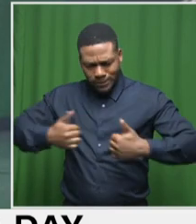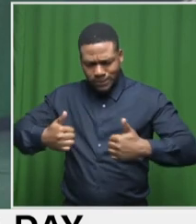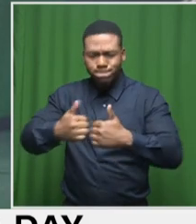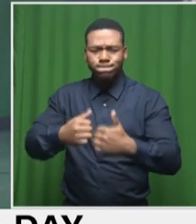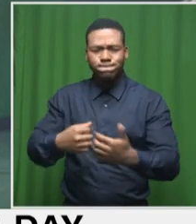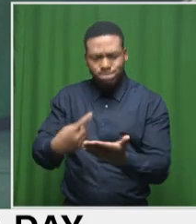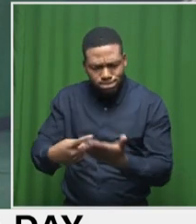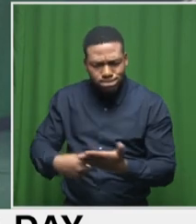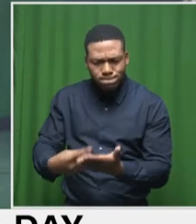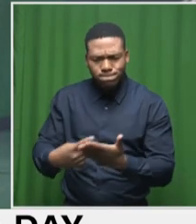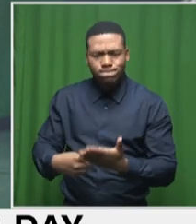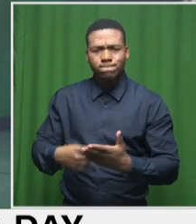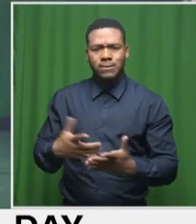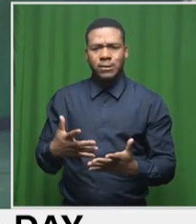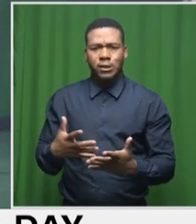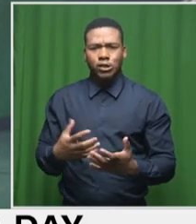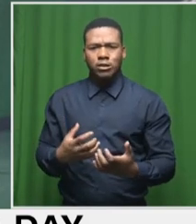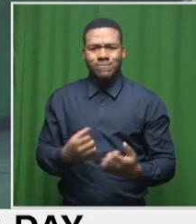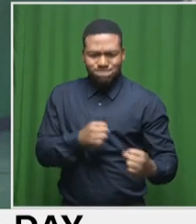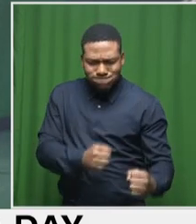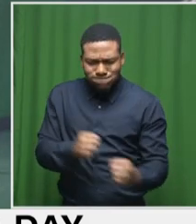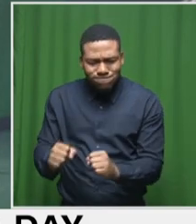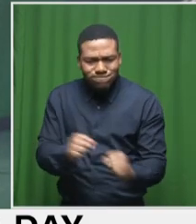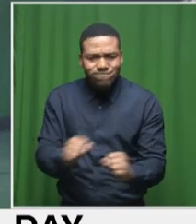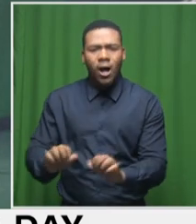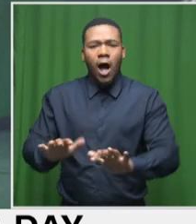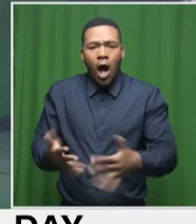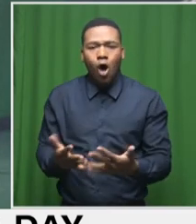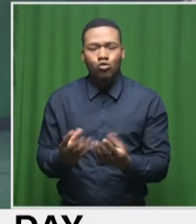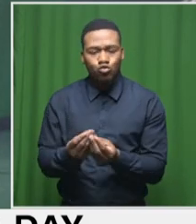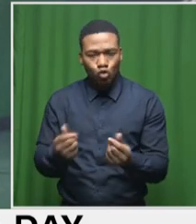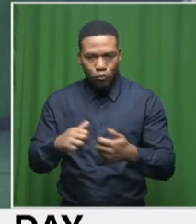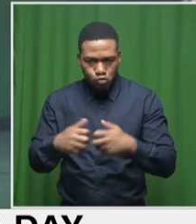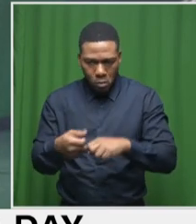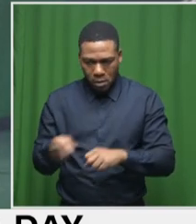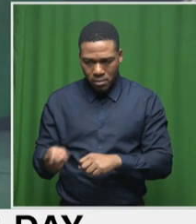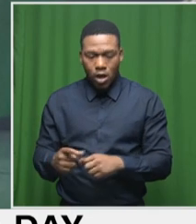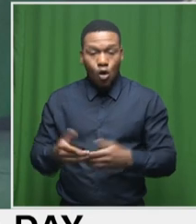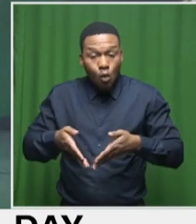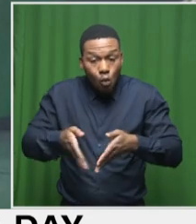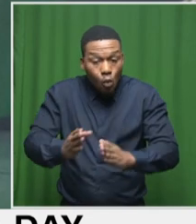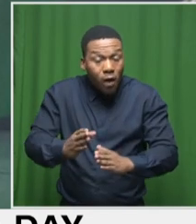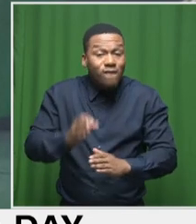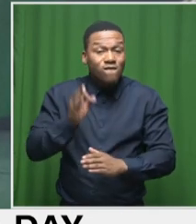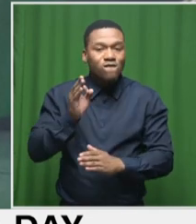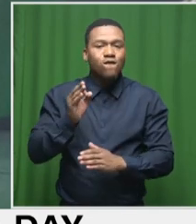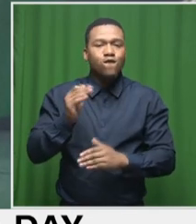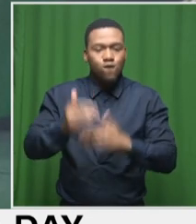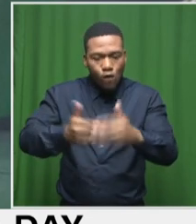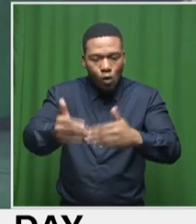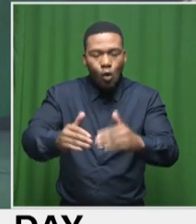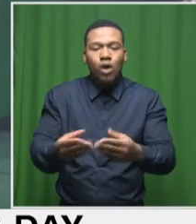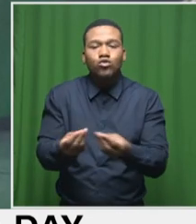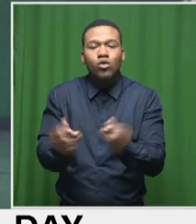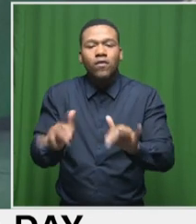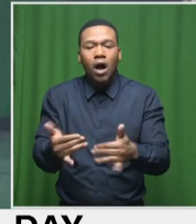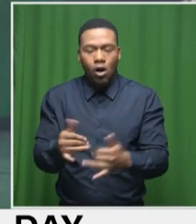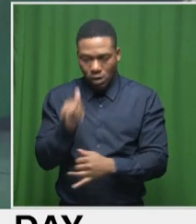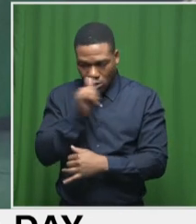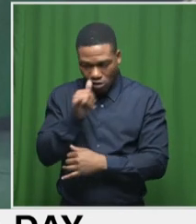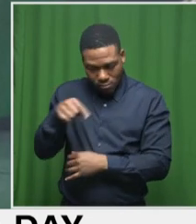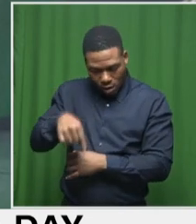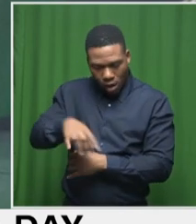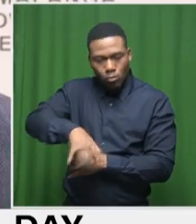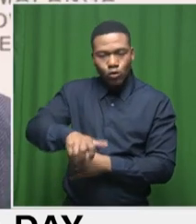going to be sitting down. They are going to be coming out with the way forward, how we are going to be dealing with the issues of crime